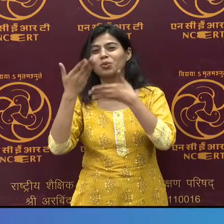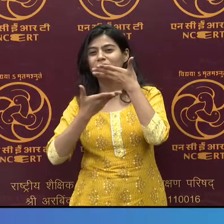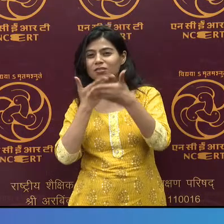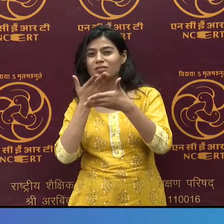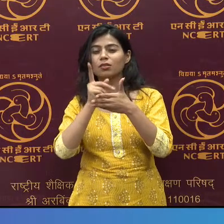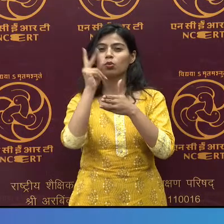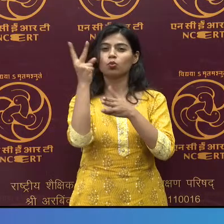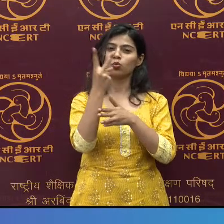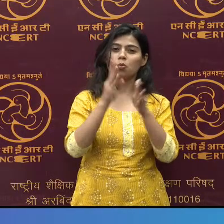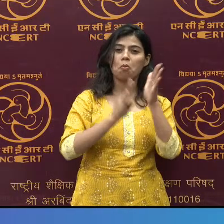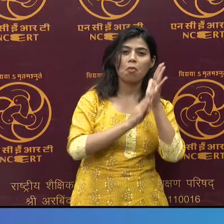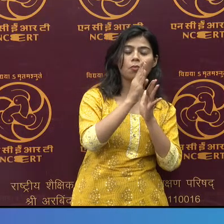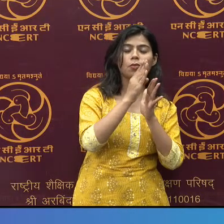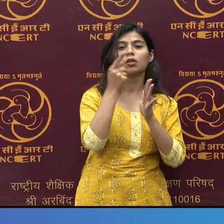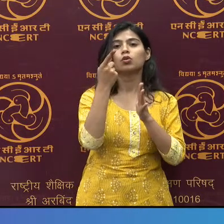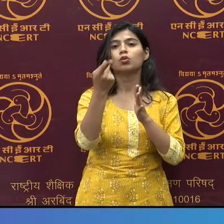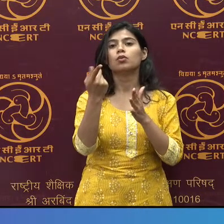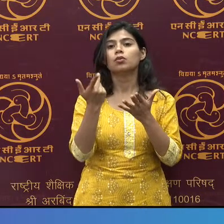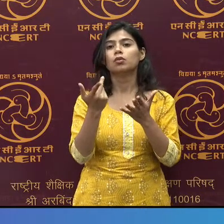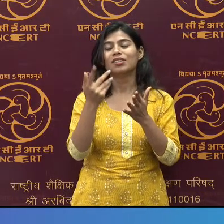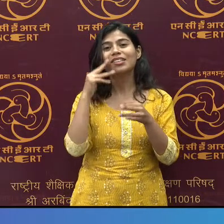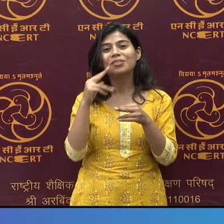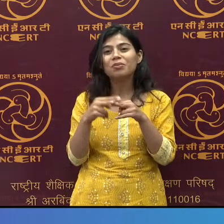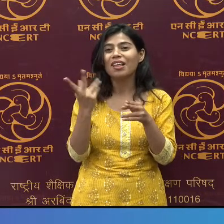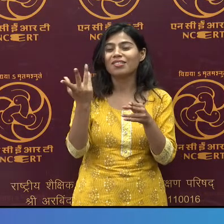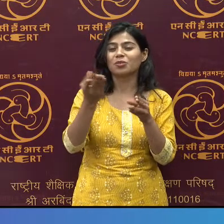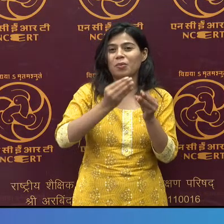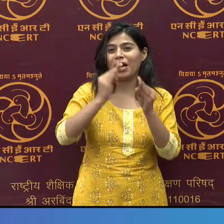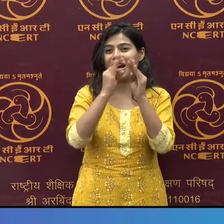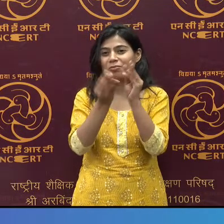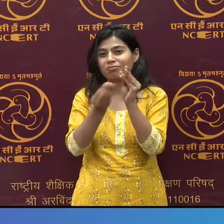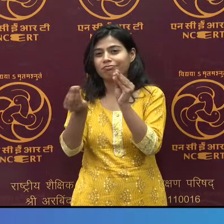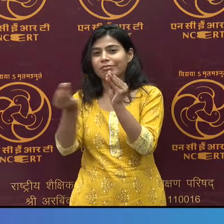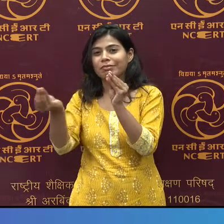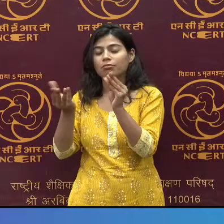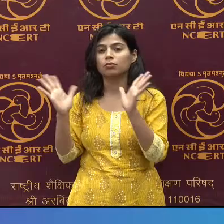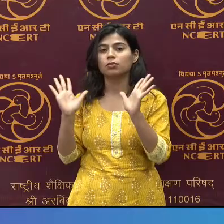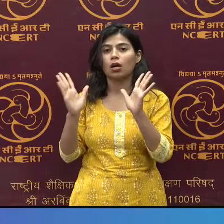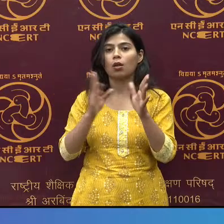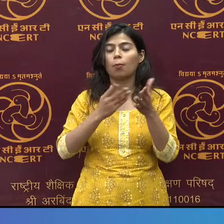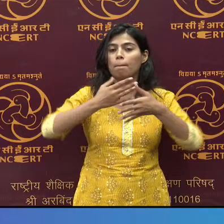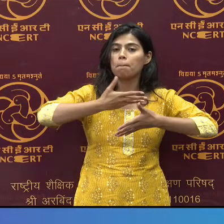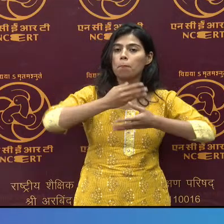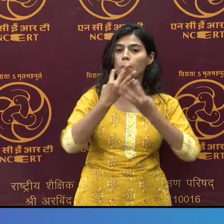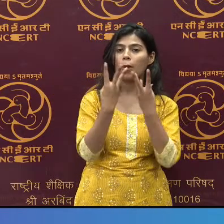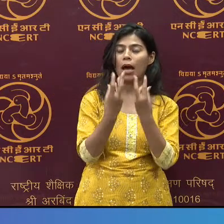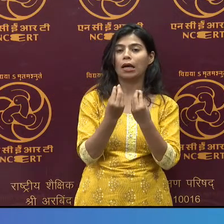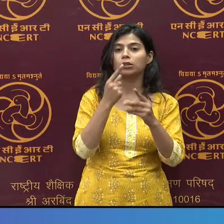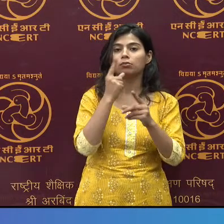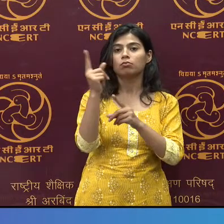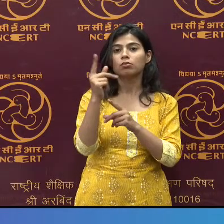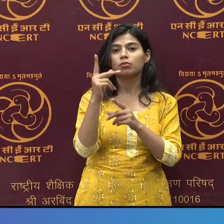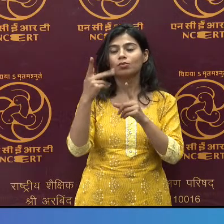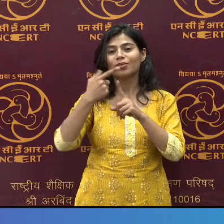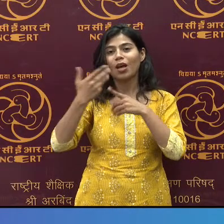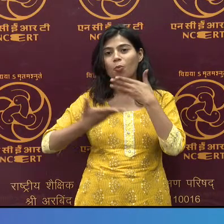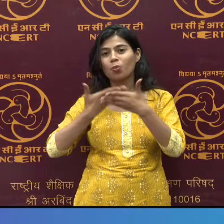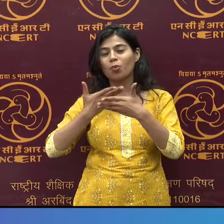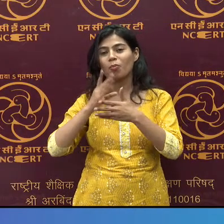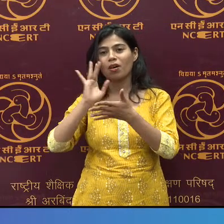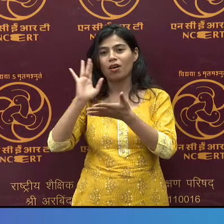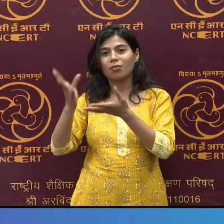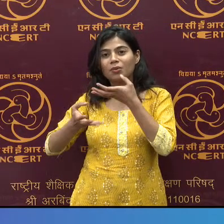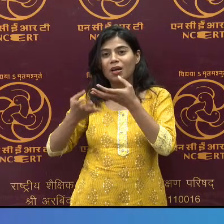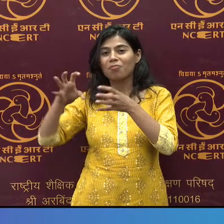up in every nook and corner of the city over the past few years. These so called temples of learning are exploiting